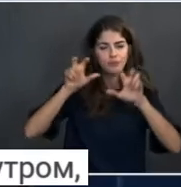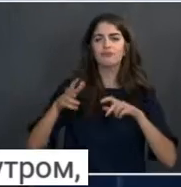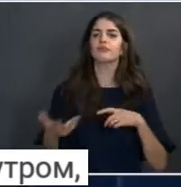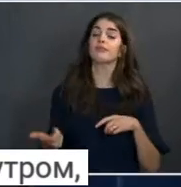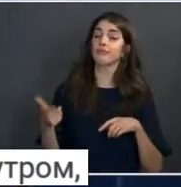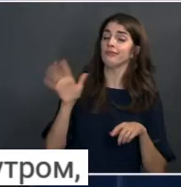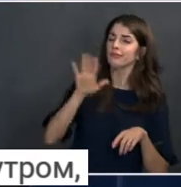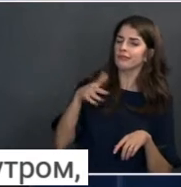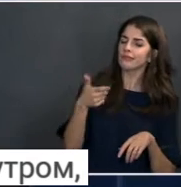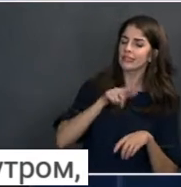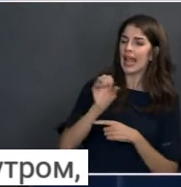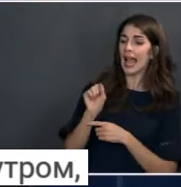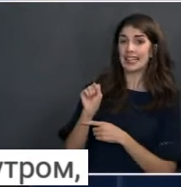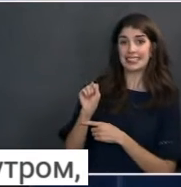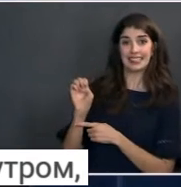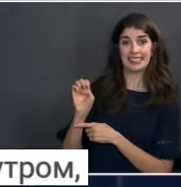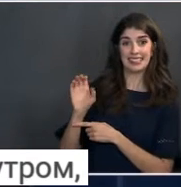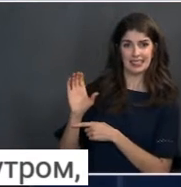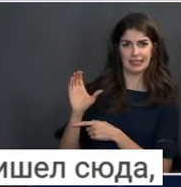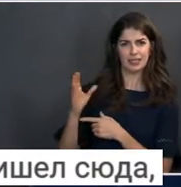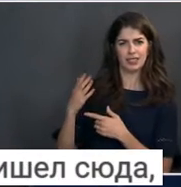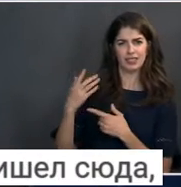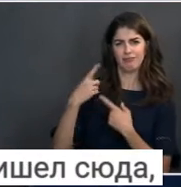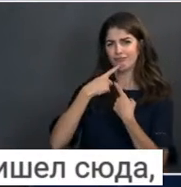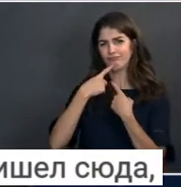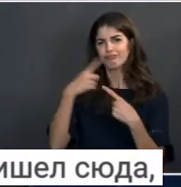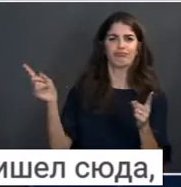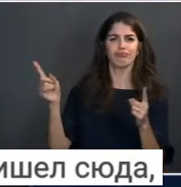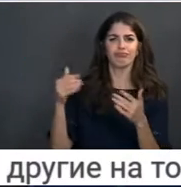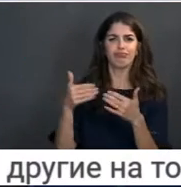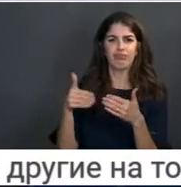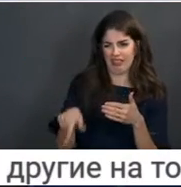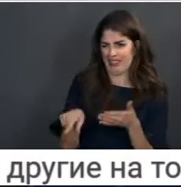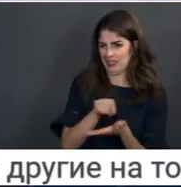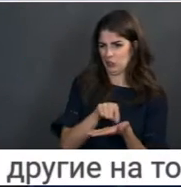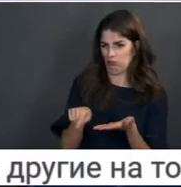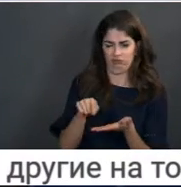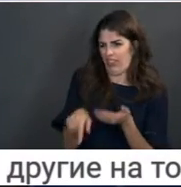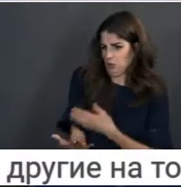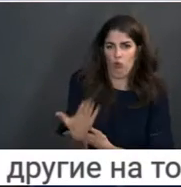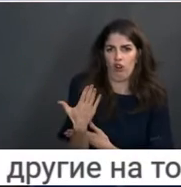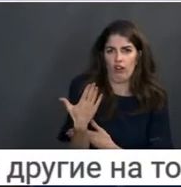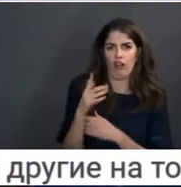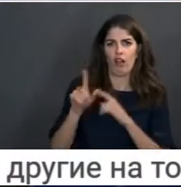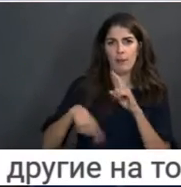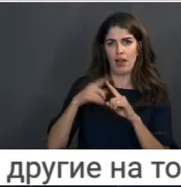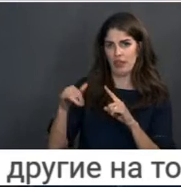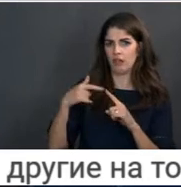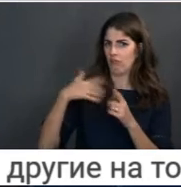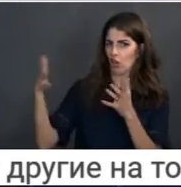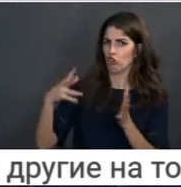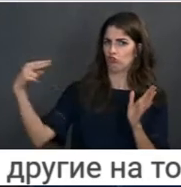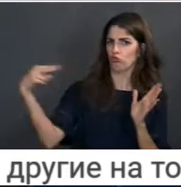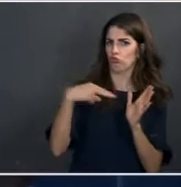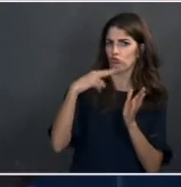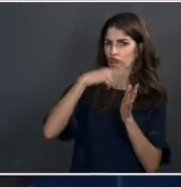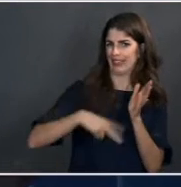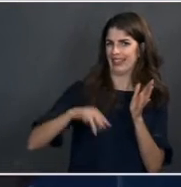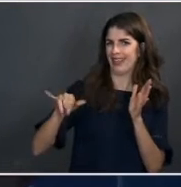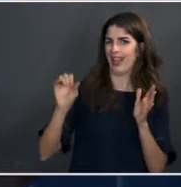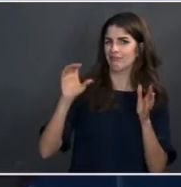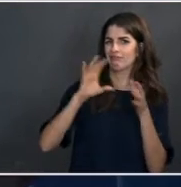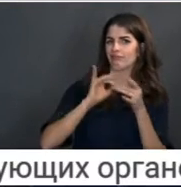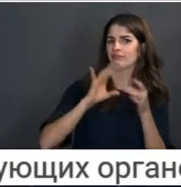issued a new statement earlier this morning, or just before I came out here, and I'd certainly point you to that and others to that.